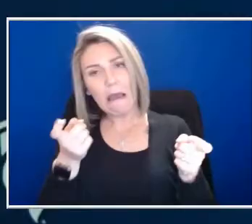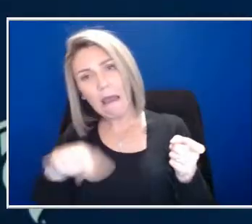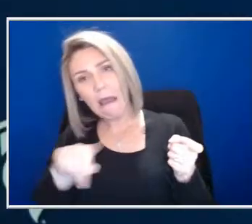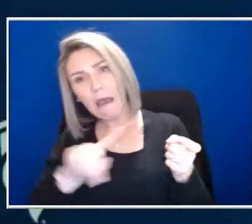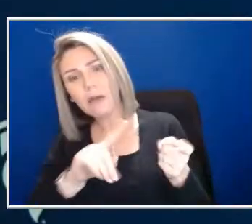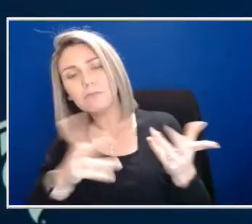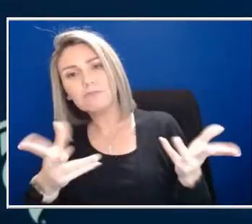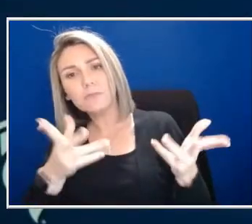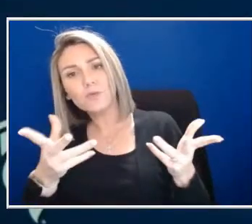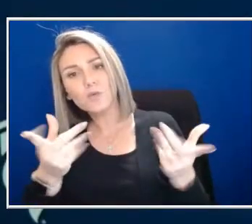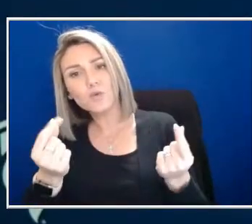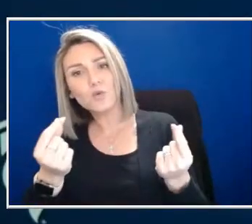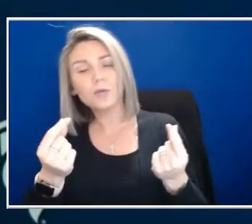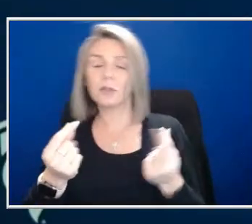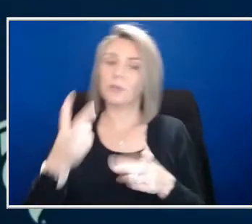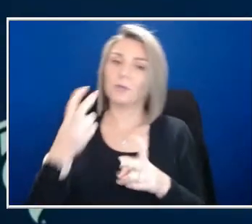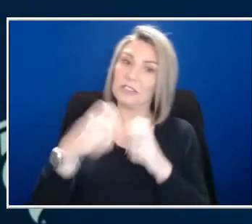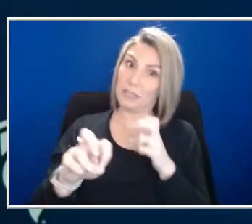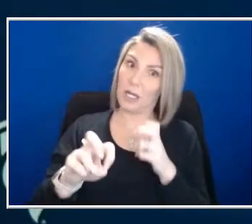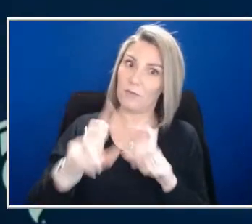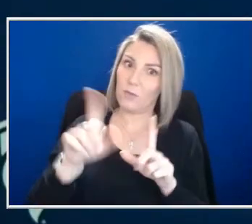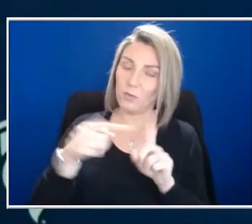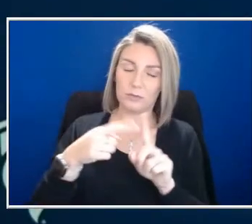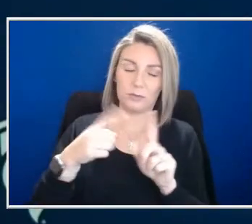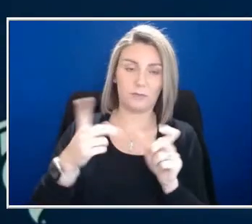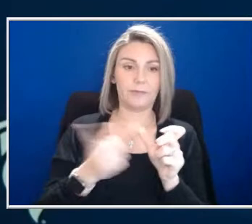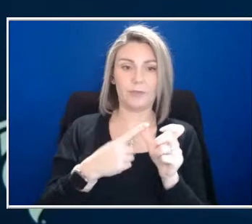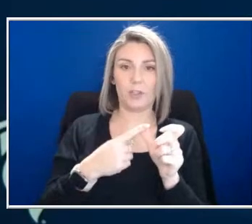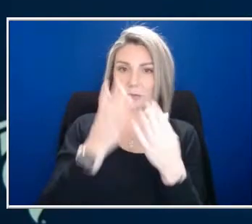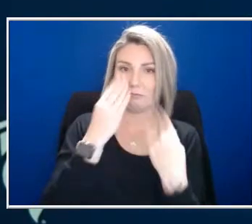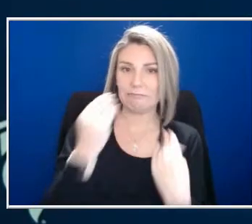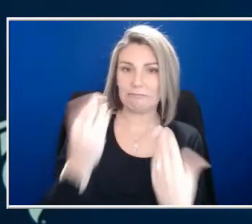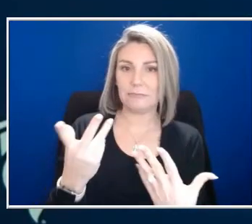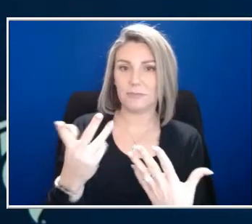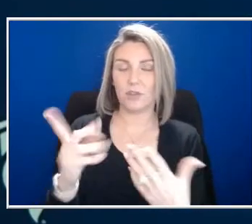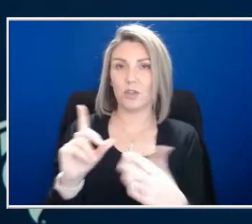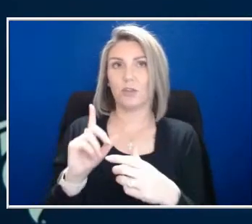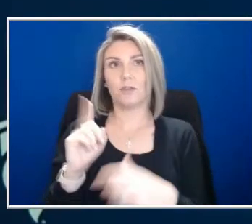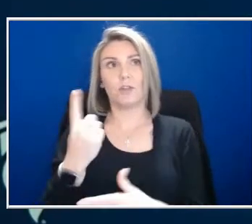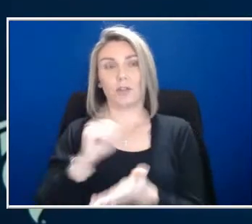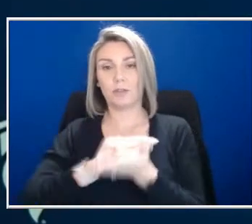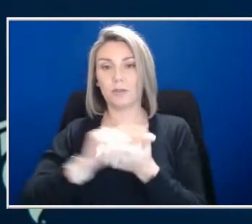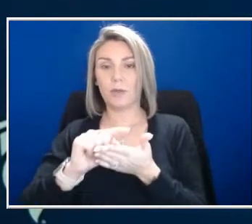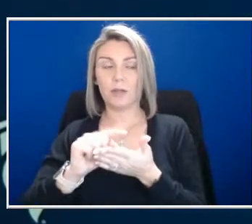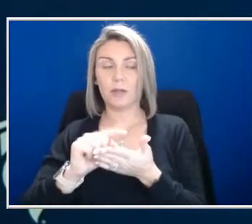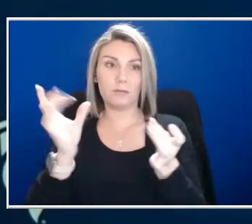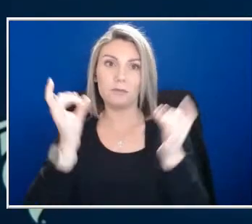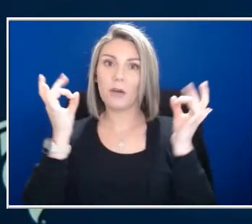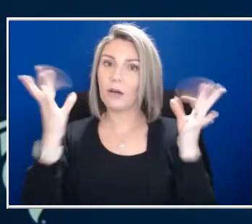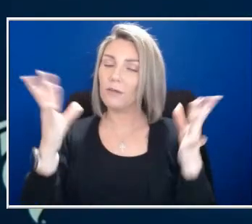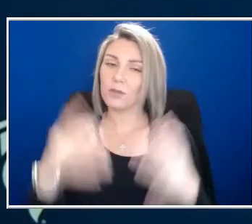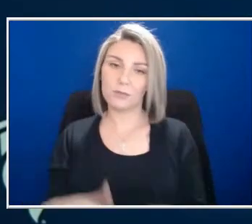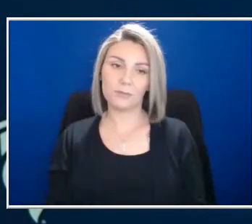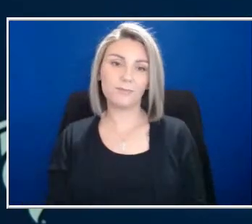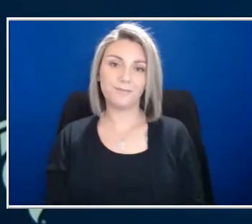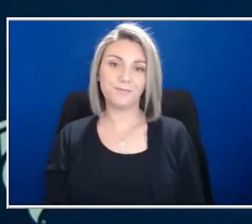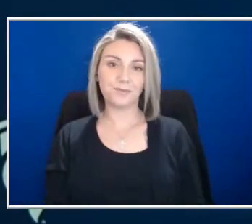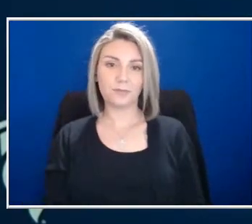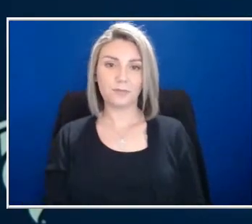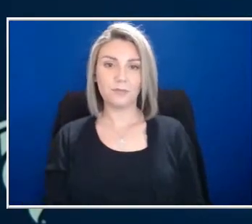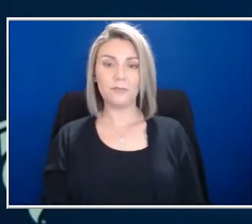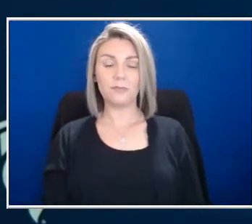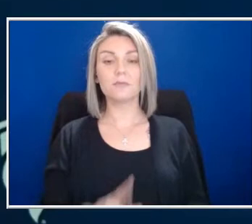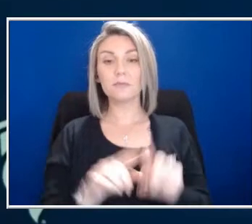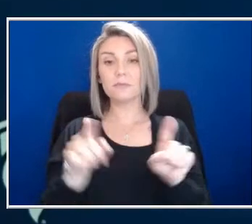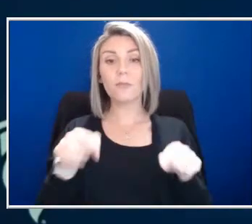was tough at first. The first week was fairly terrible. But as we've kind